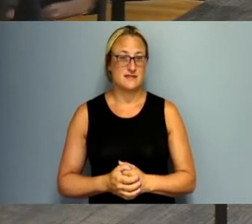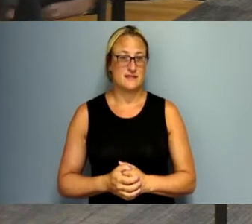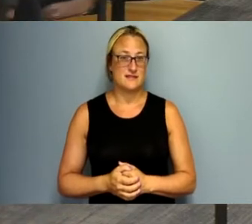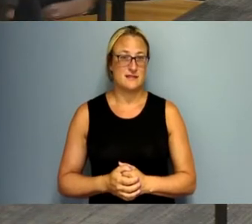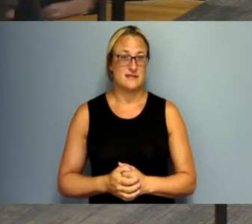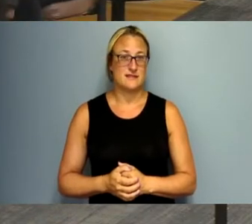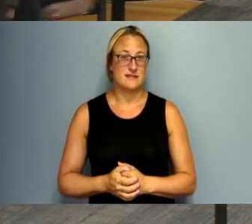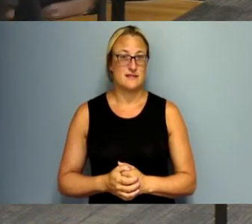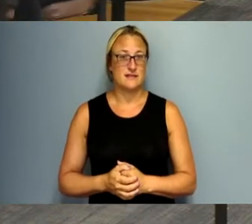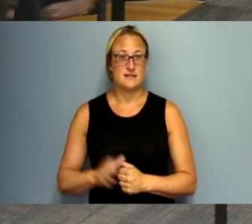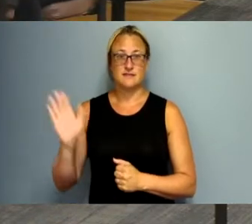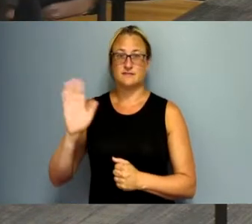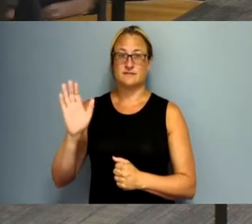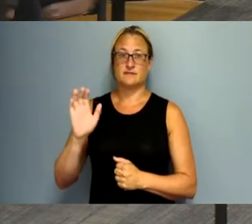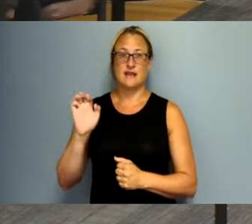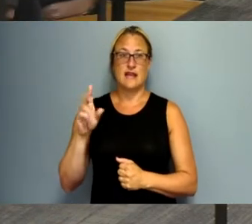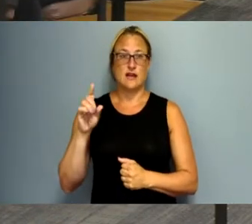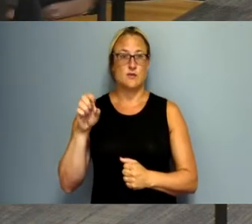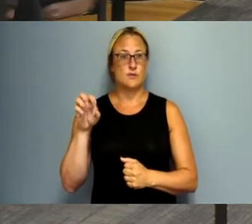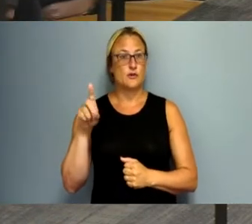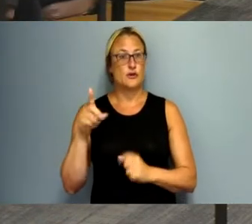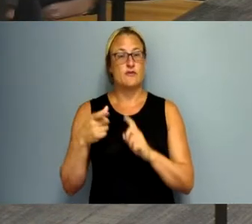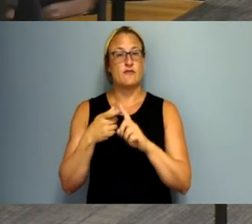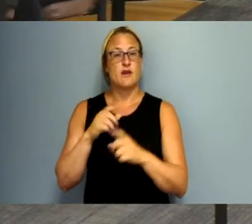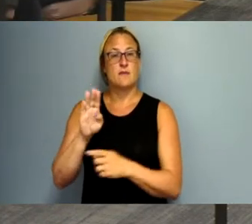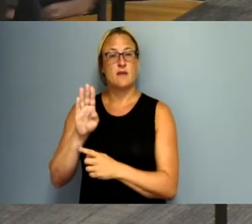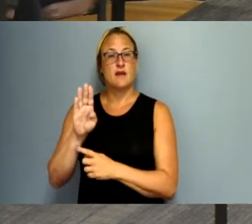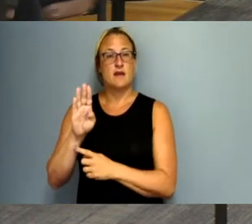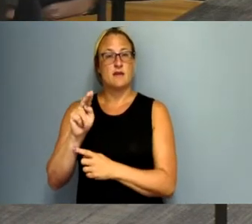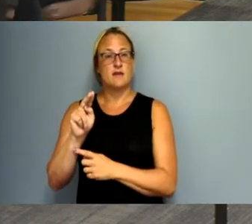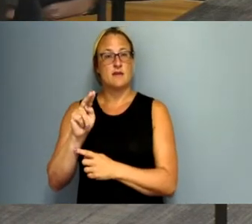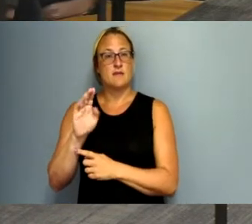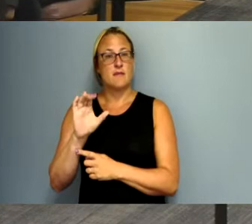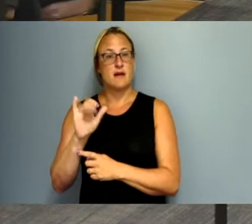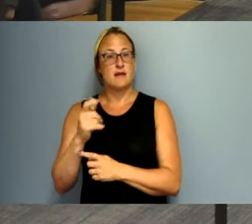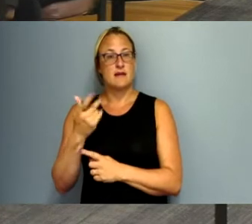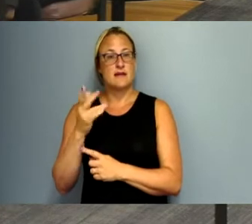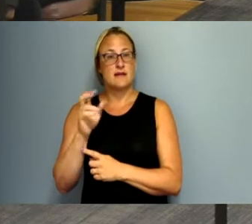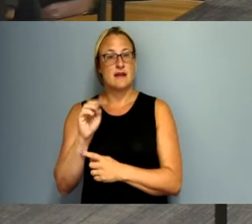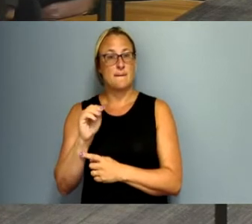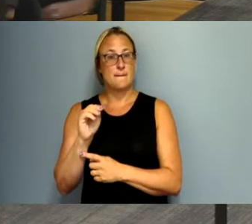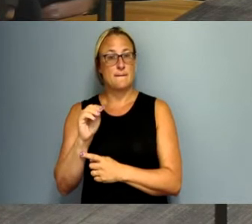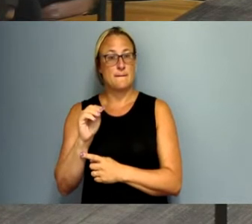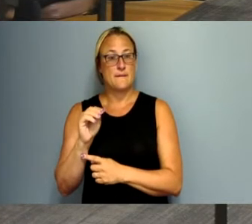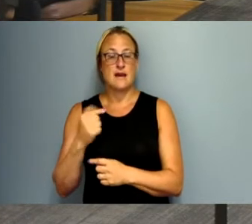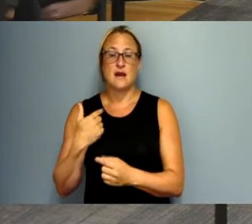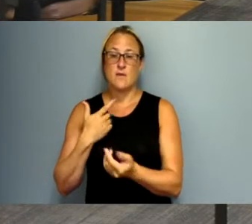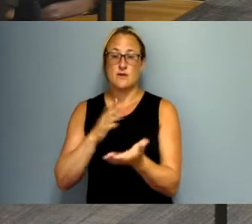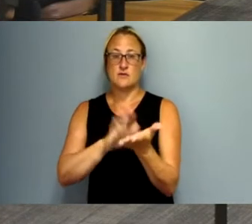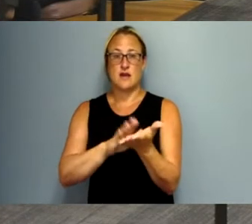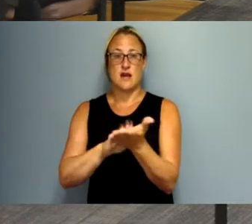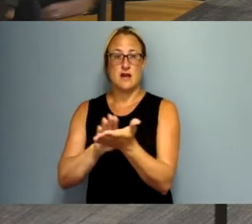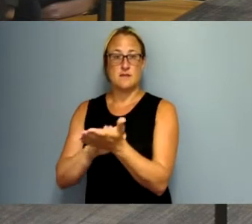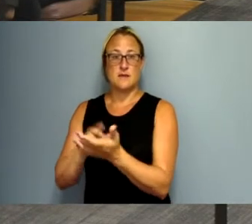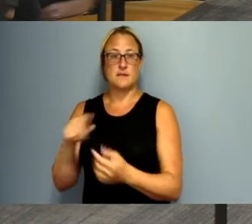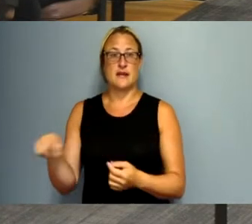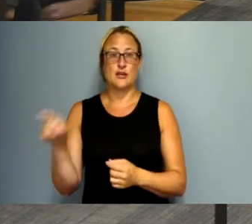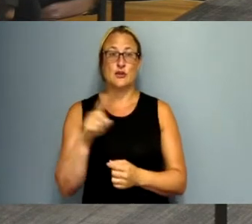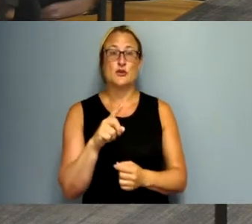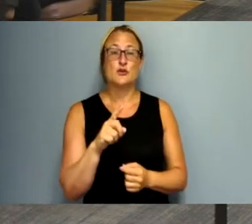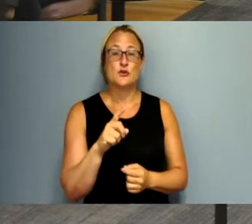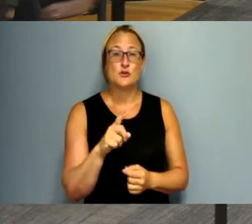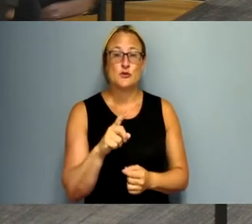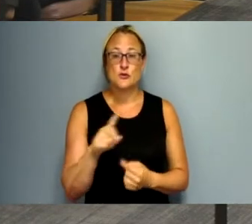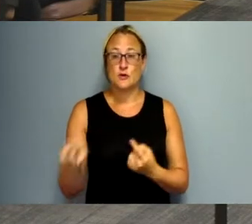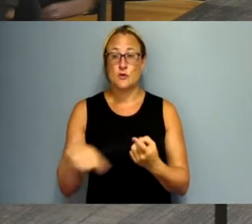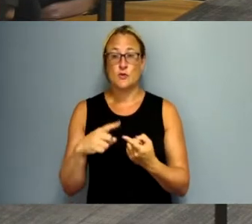Here. I'm Edward Mackhouse from Buckingham. I'd like to compliment you when you joined